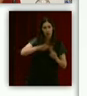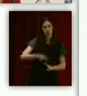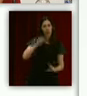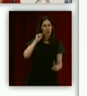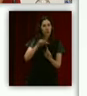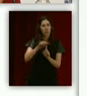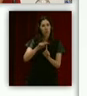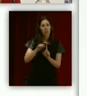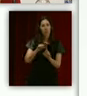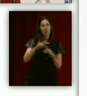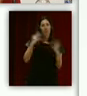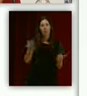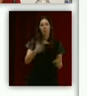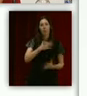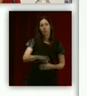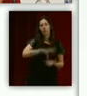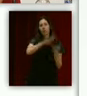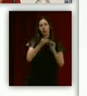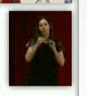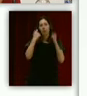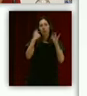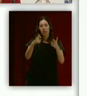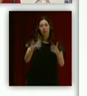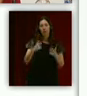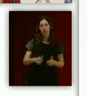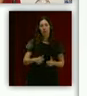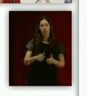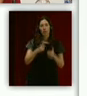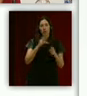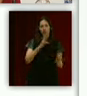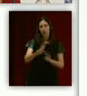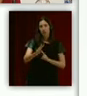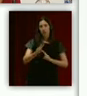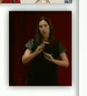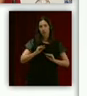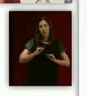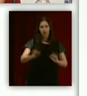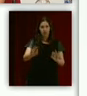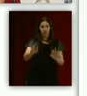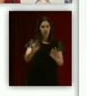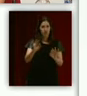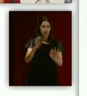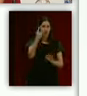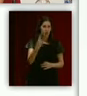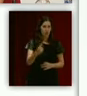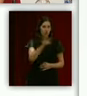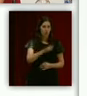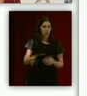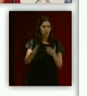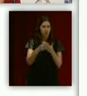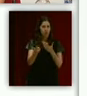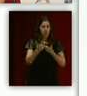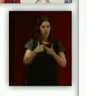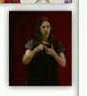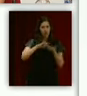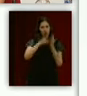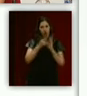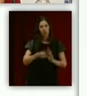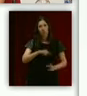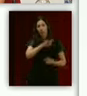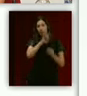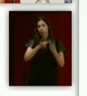3 sessions, a calibration session that intended to adapt the classifier to